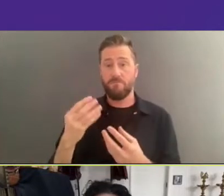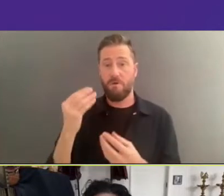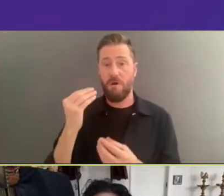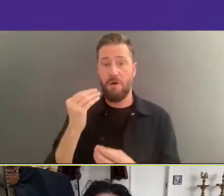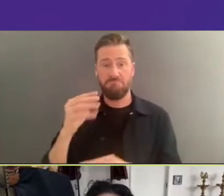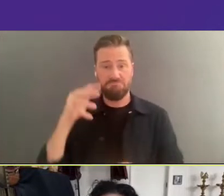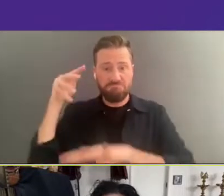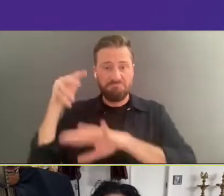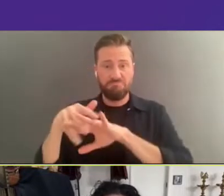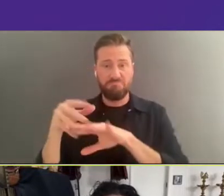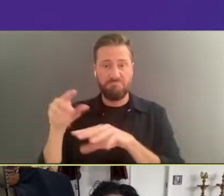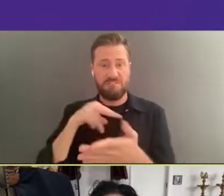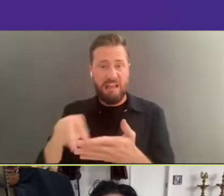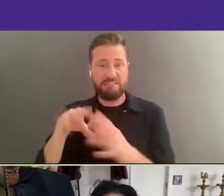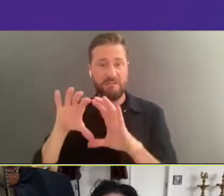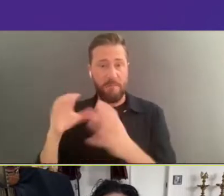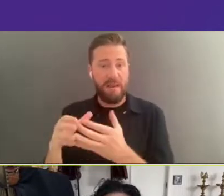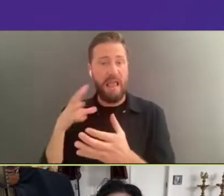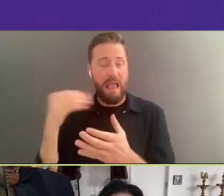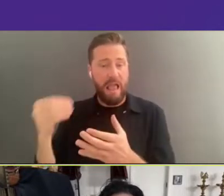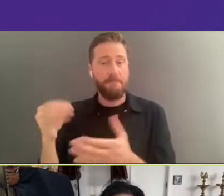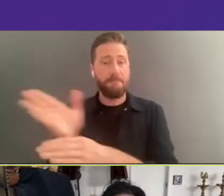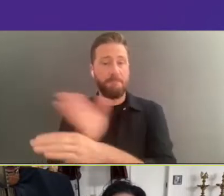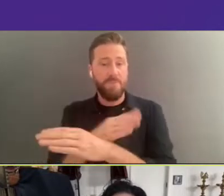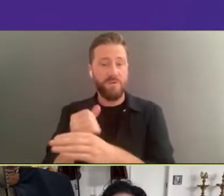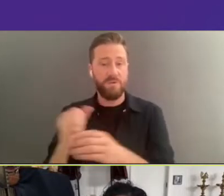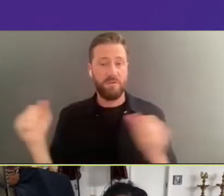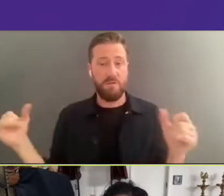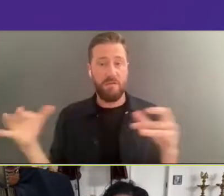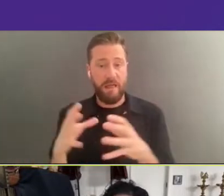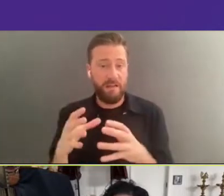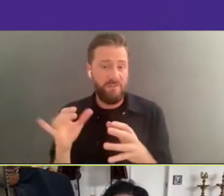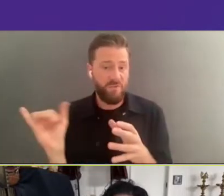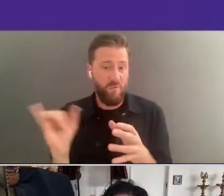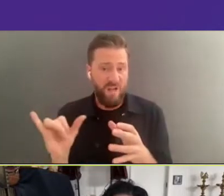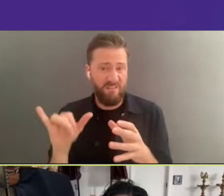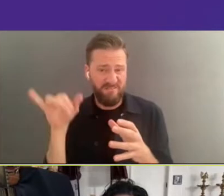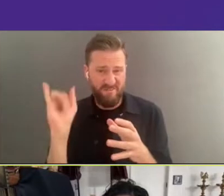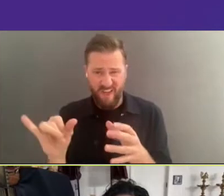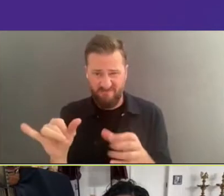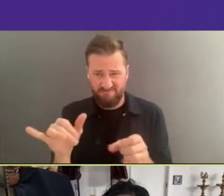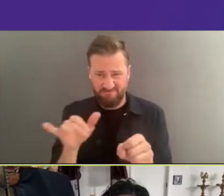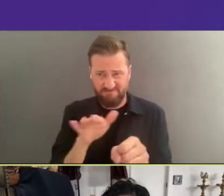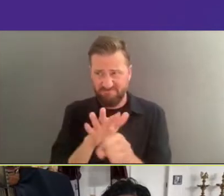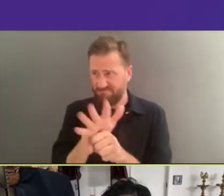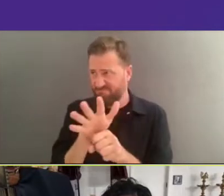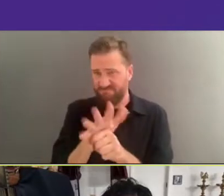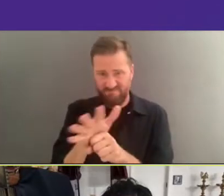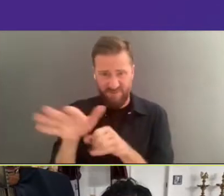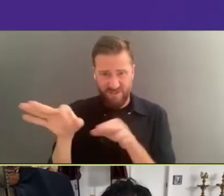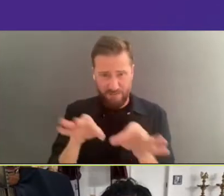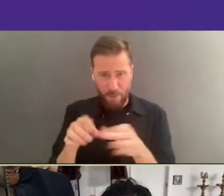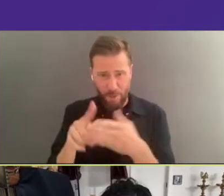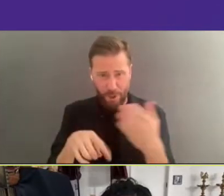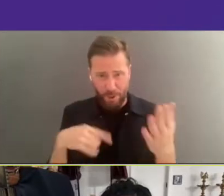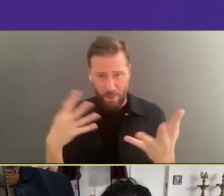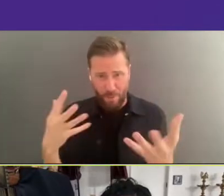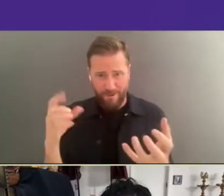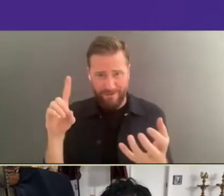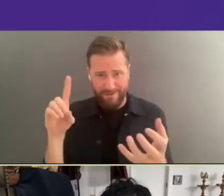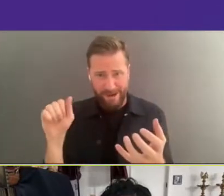and music collective as well. Does that cover, I think, the extent of what you were looking for,